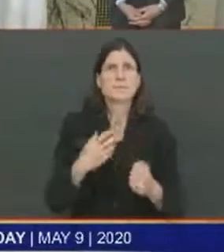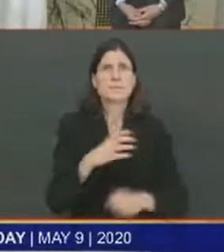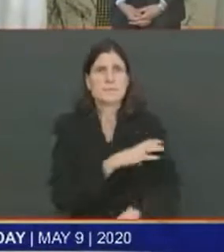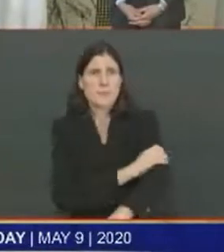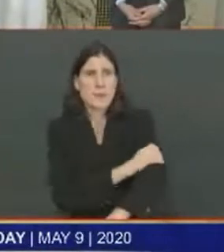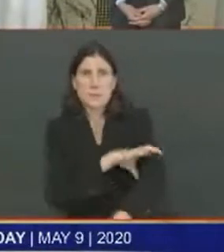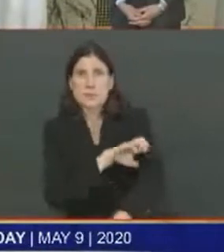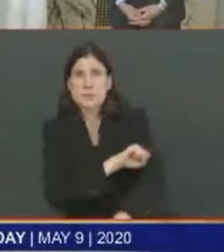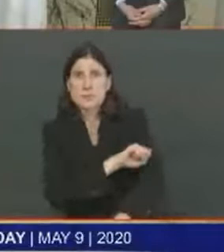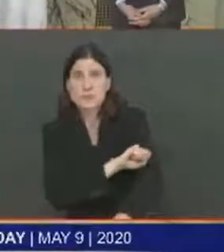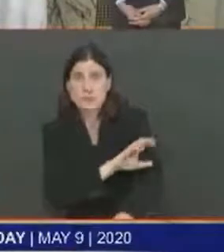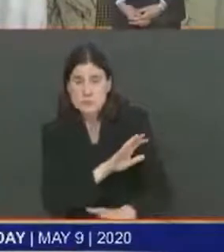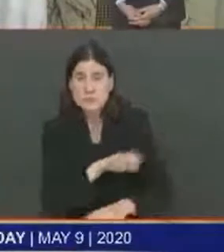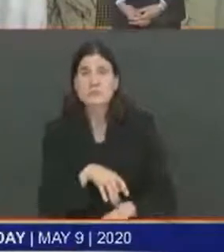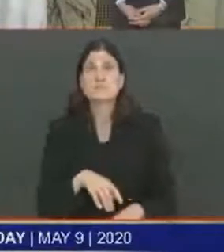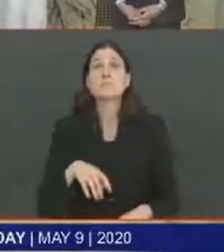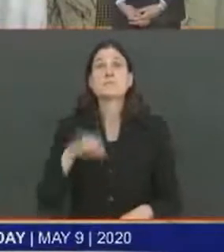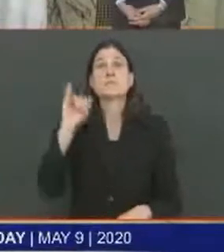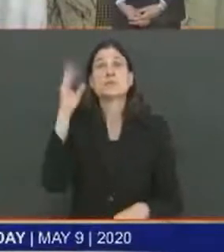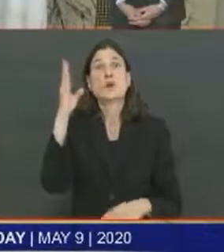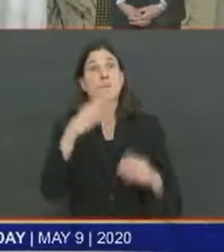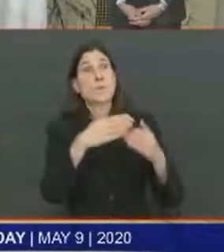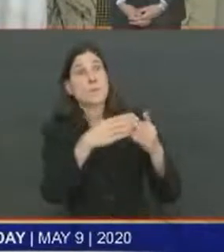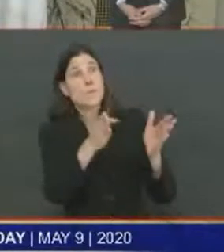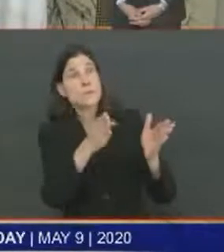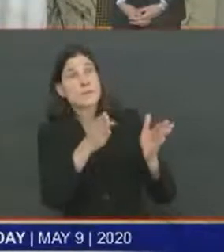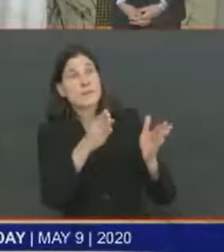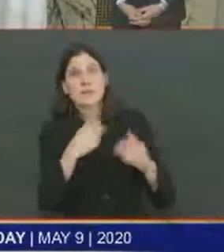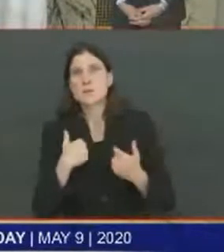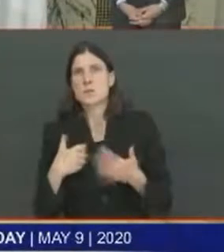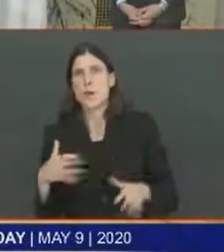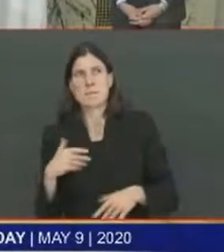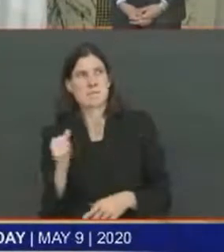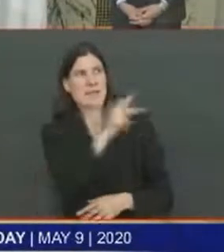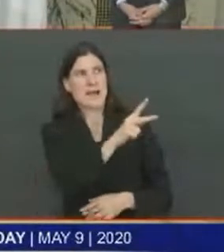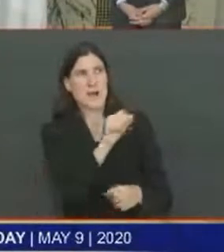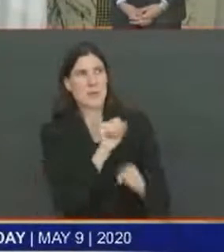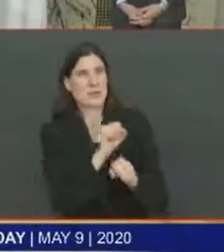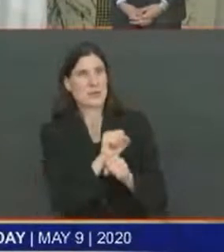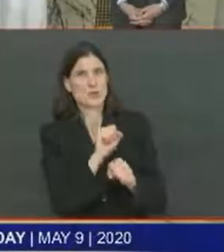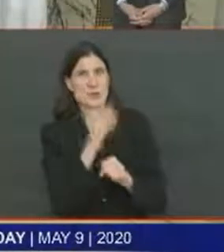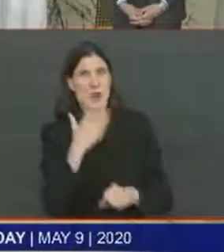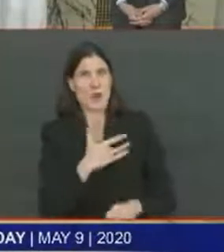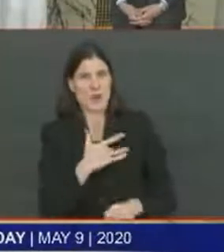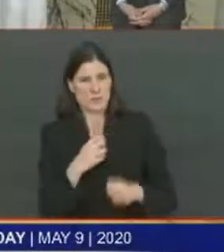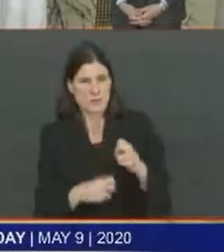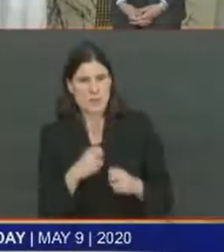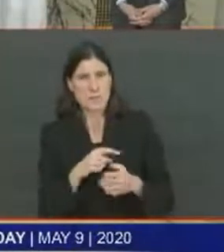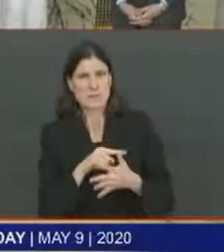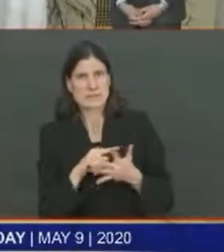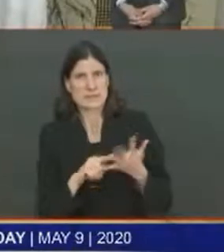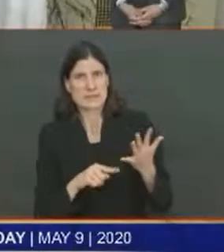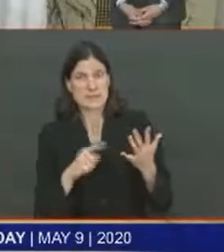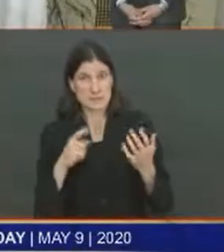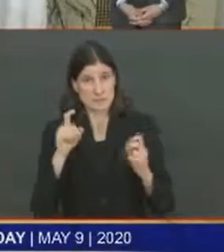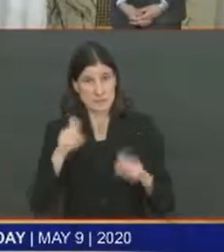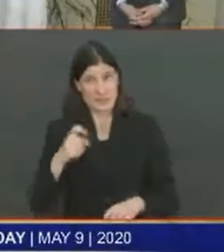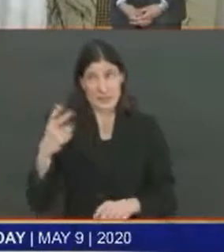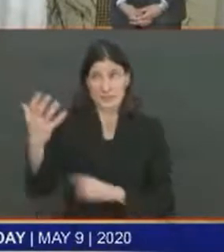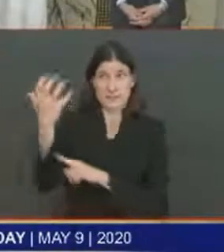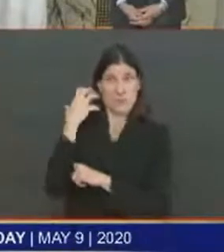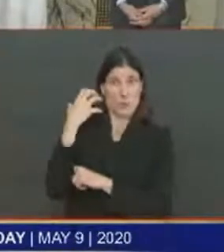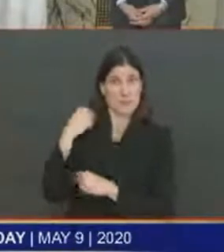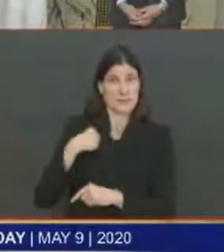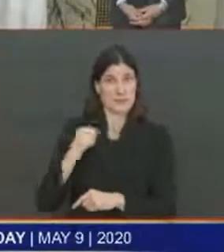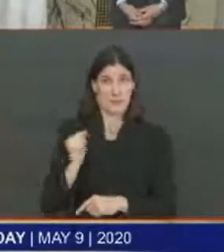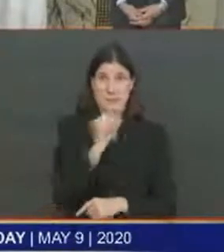reopens? If exceptions will be enforced for those with these conditions, will those individuals still be eligible for unemployment benefits?